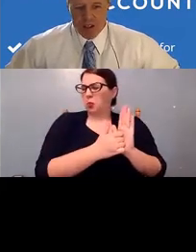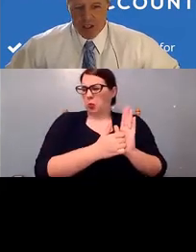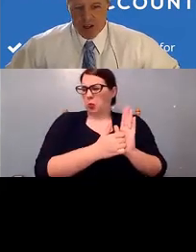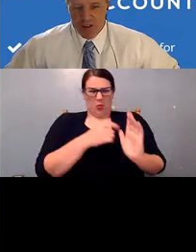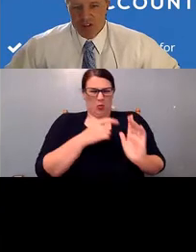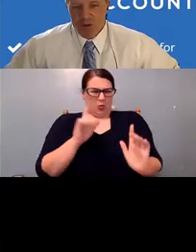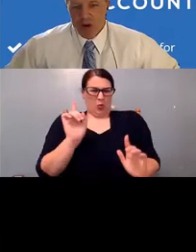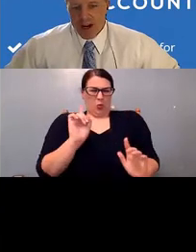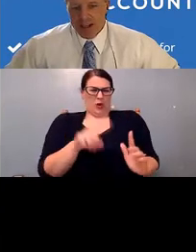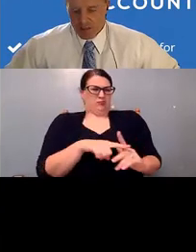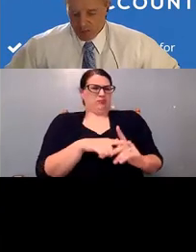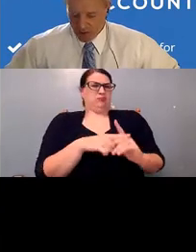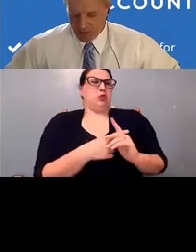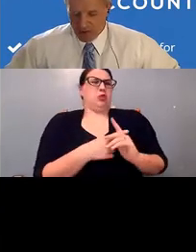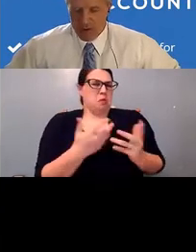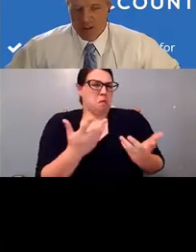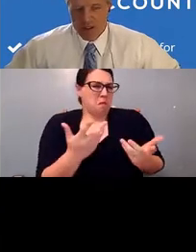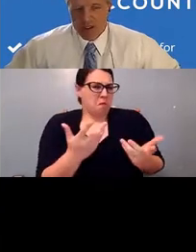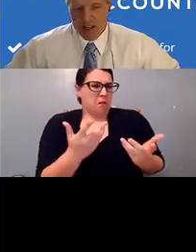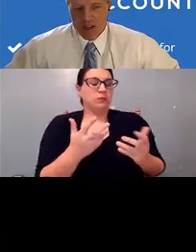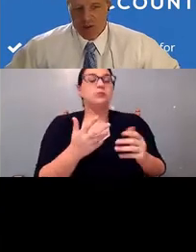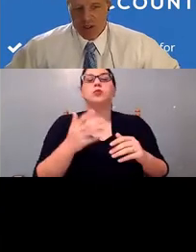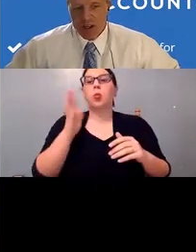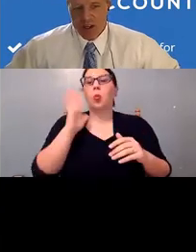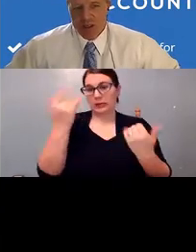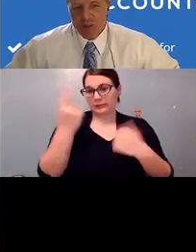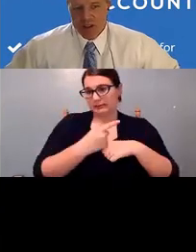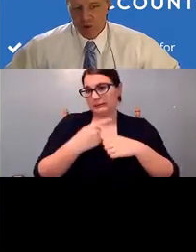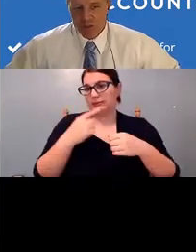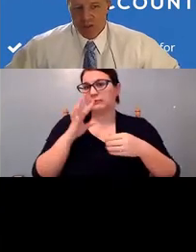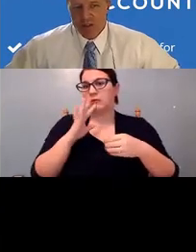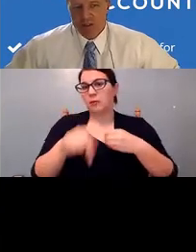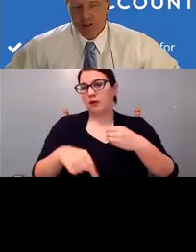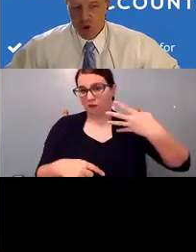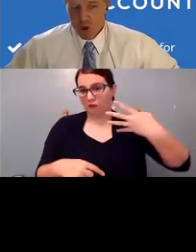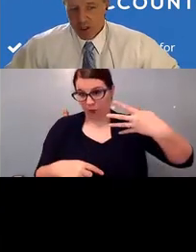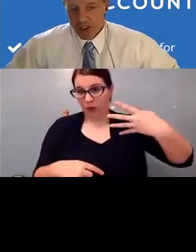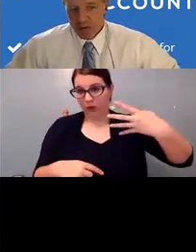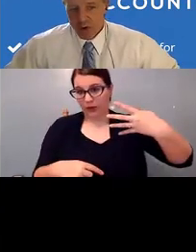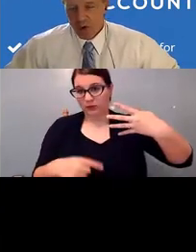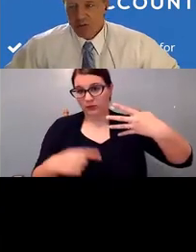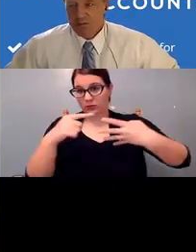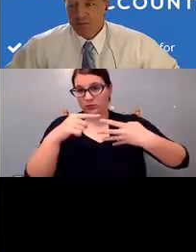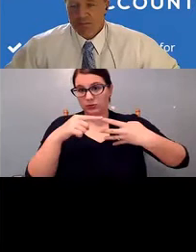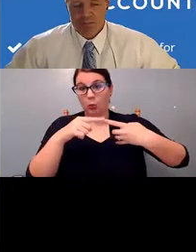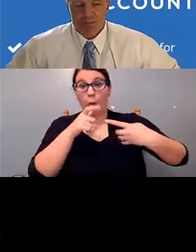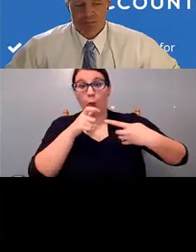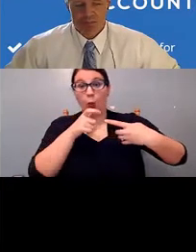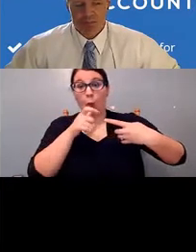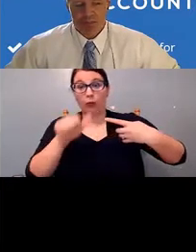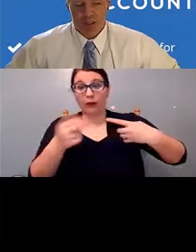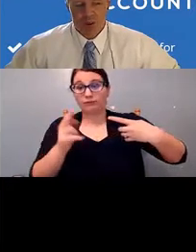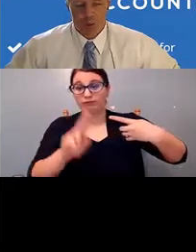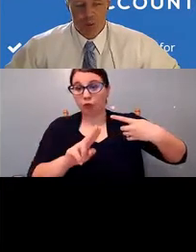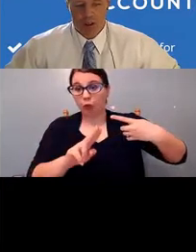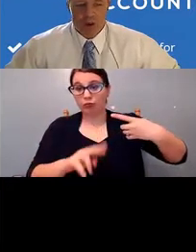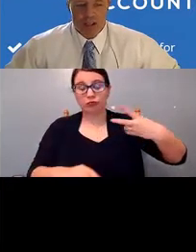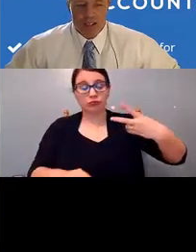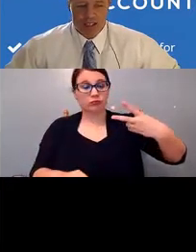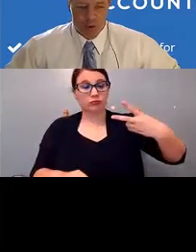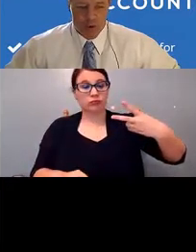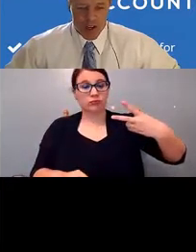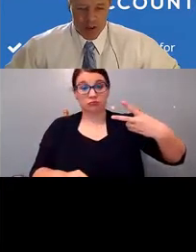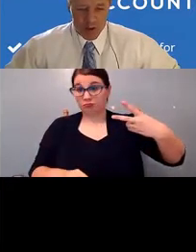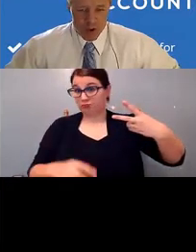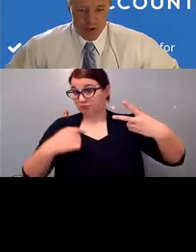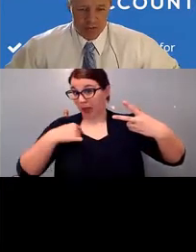And we're going to cover these 4 items today as we're talking about enrollment. Who can enroll? What do I